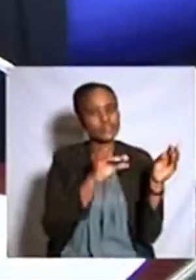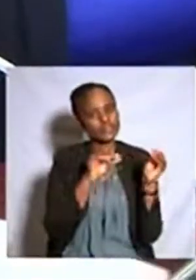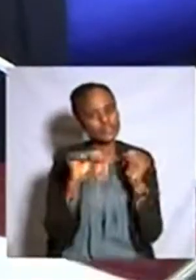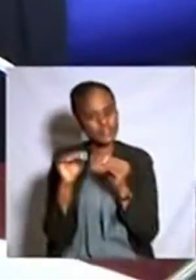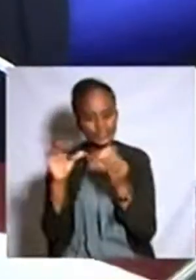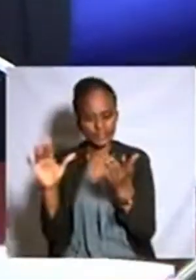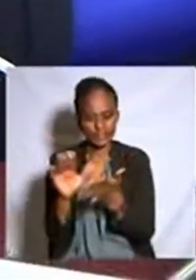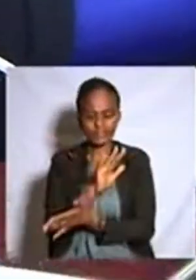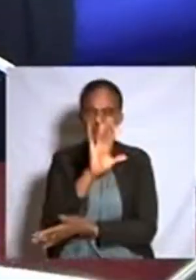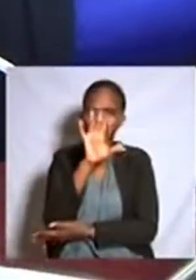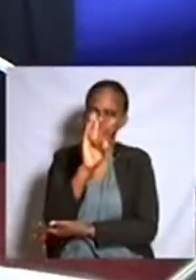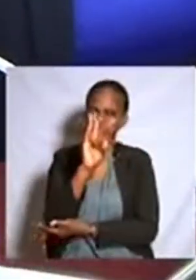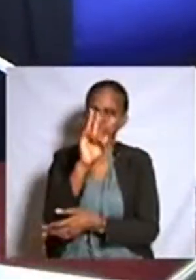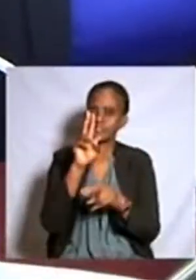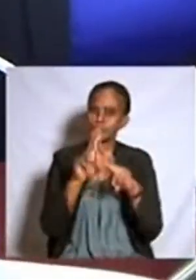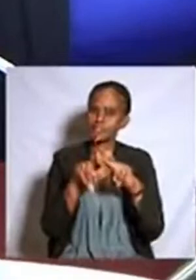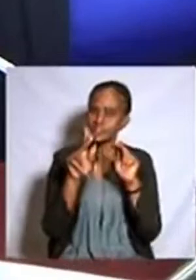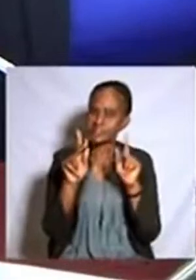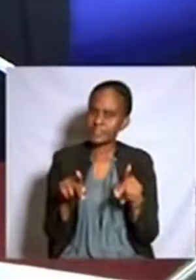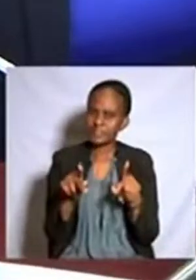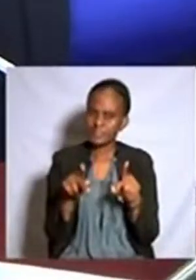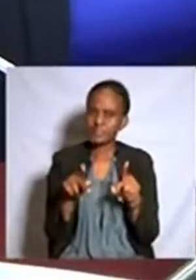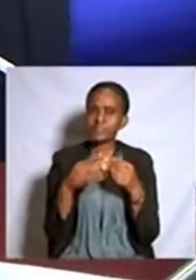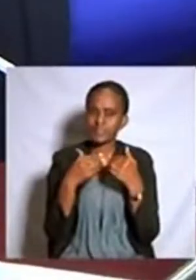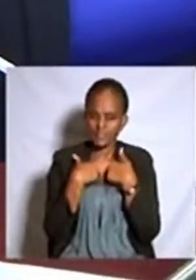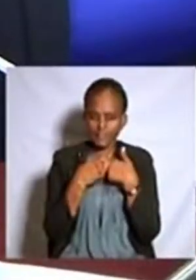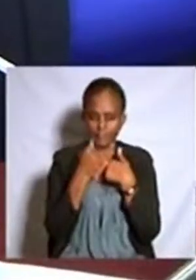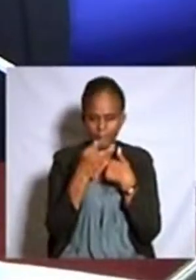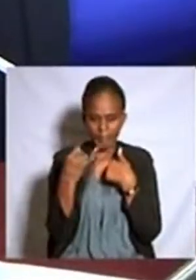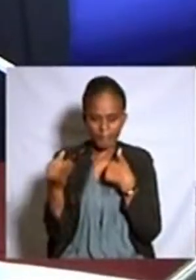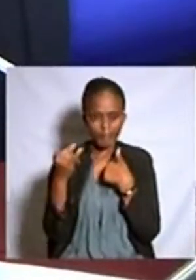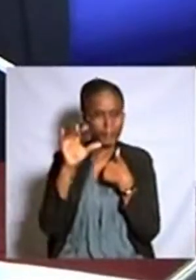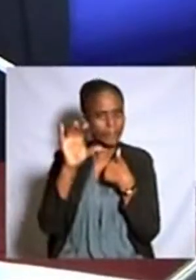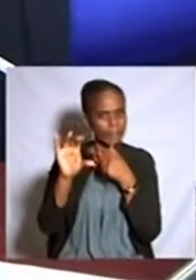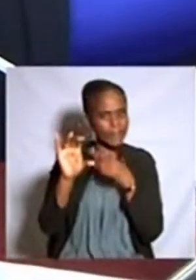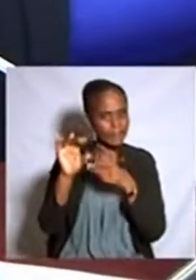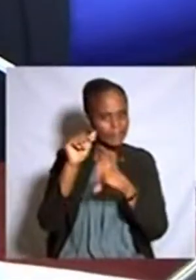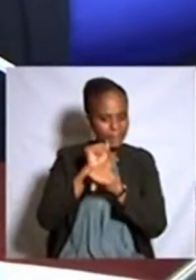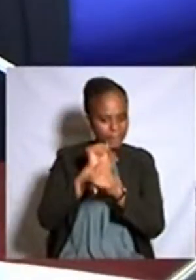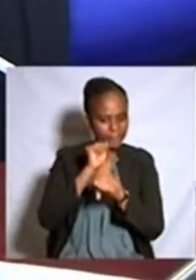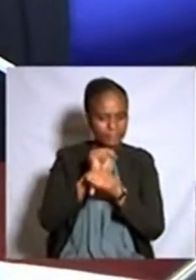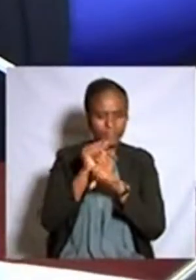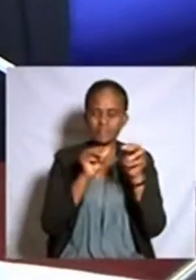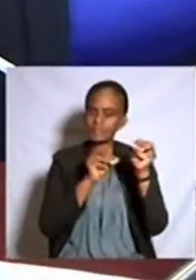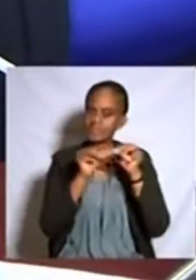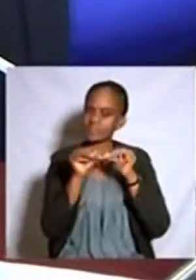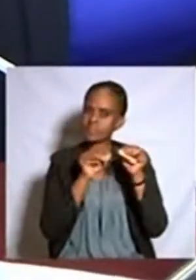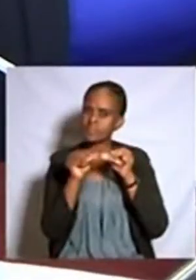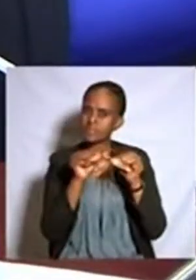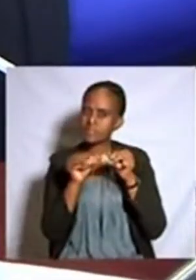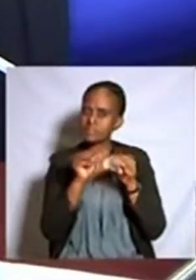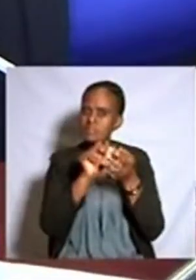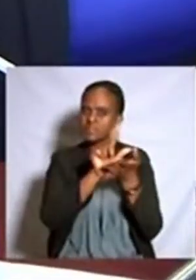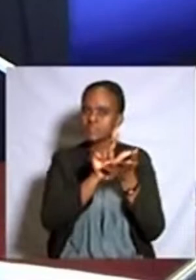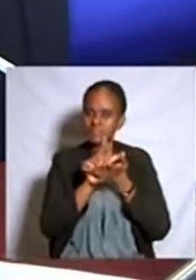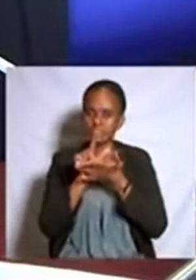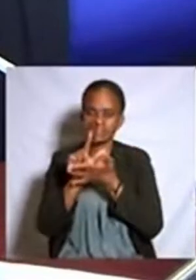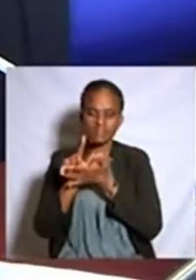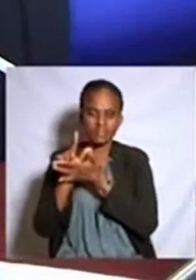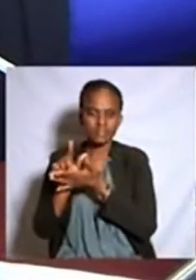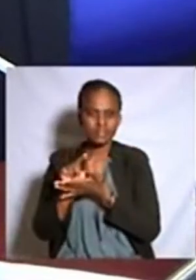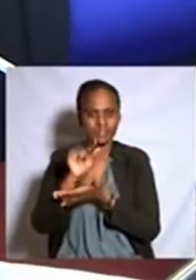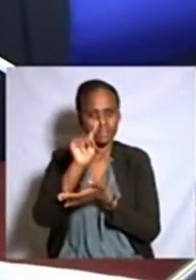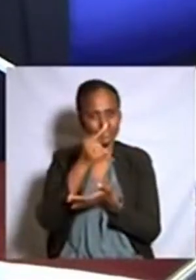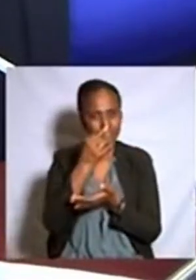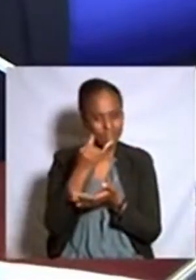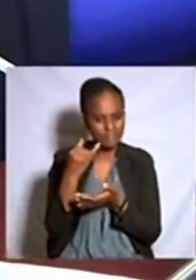page 7, Chair. There is item C there, operating matters, management of loans. The first issue,